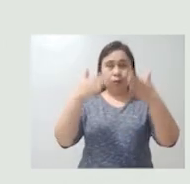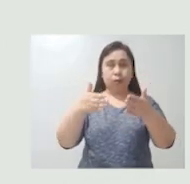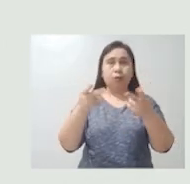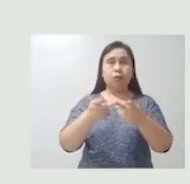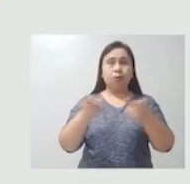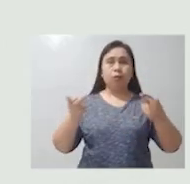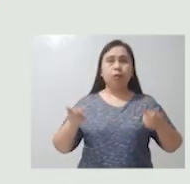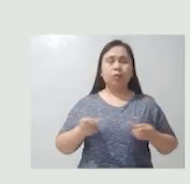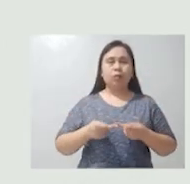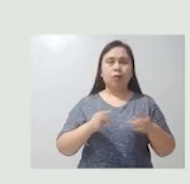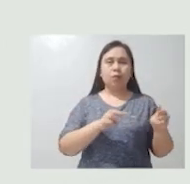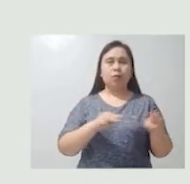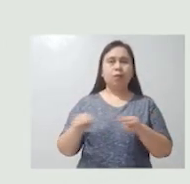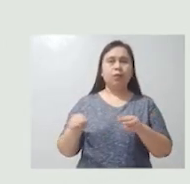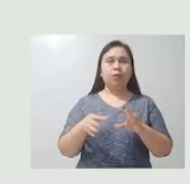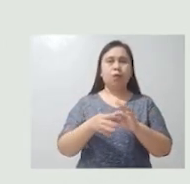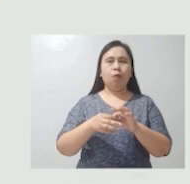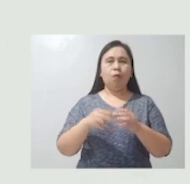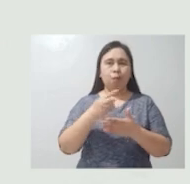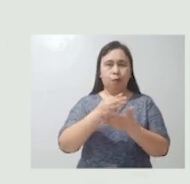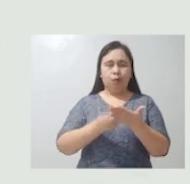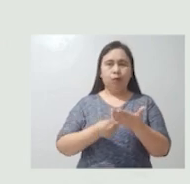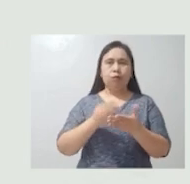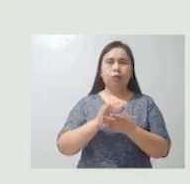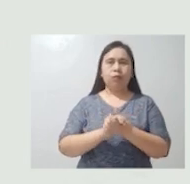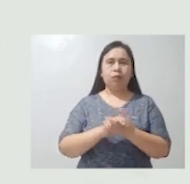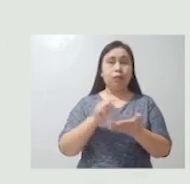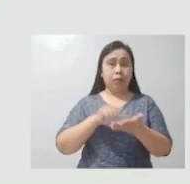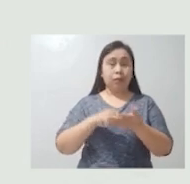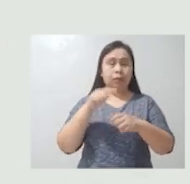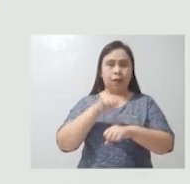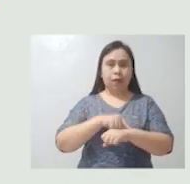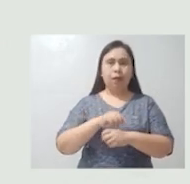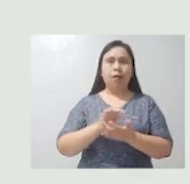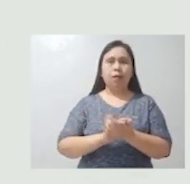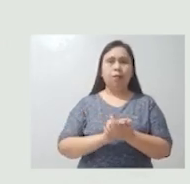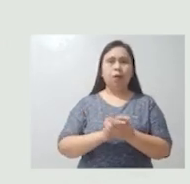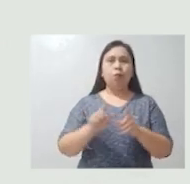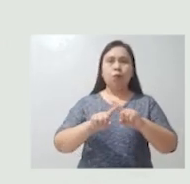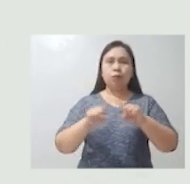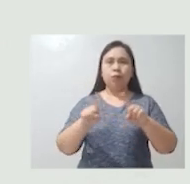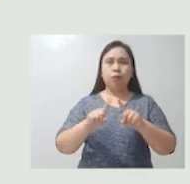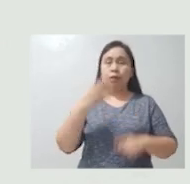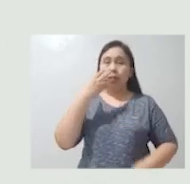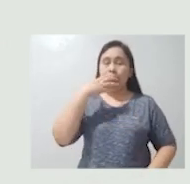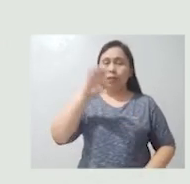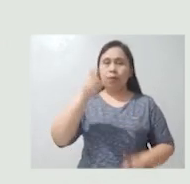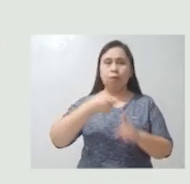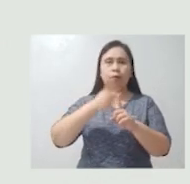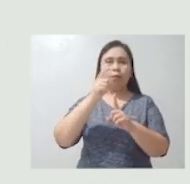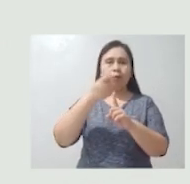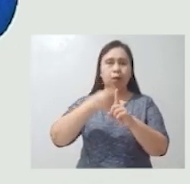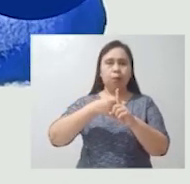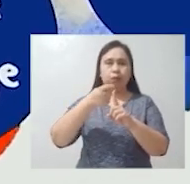positions and movements of the molecules. This time, we will differentiate heat from temperature.